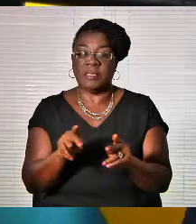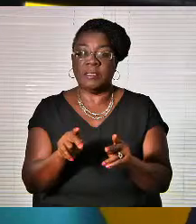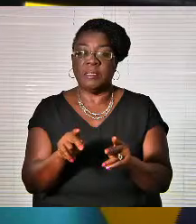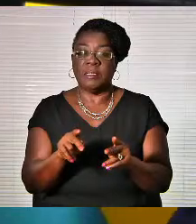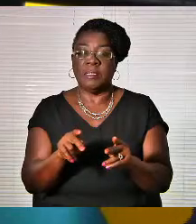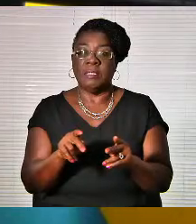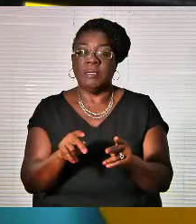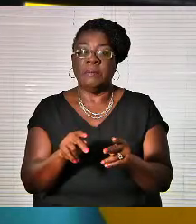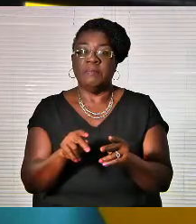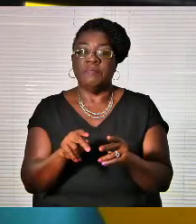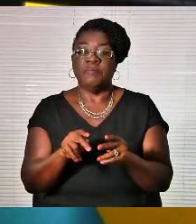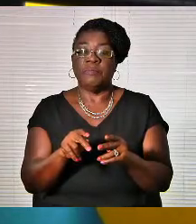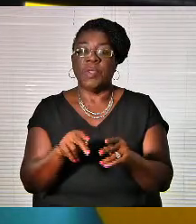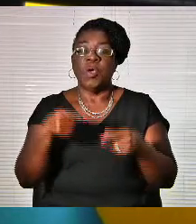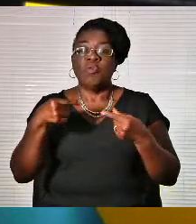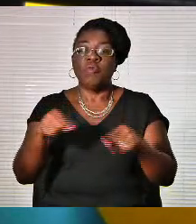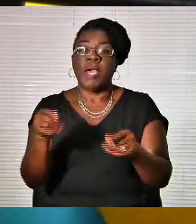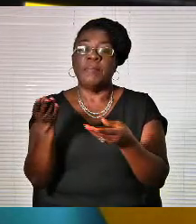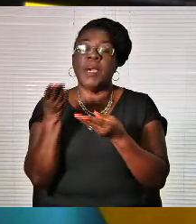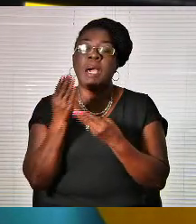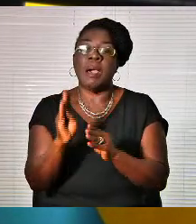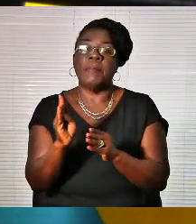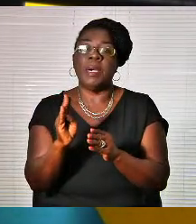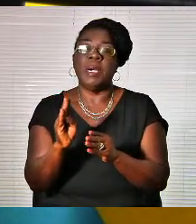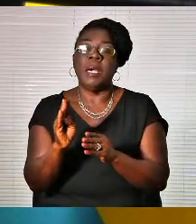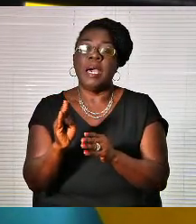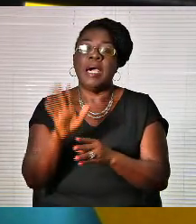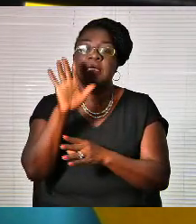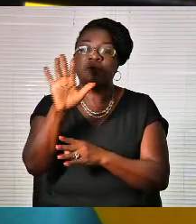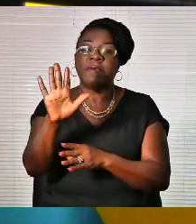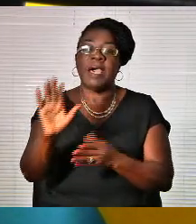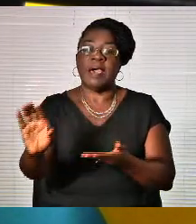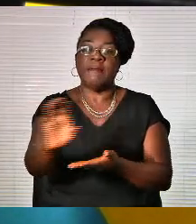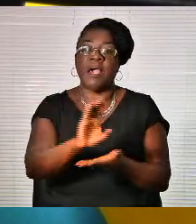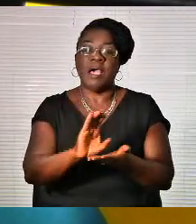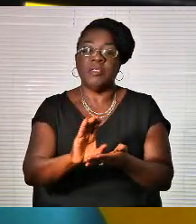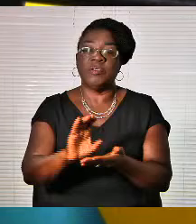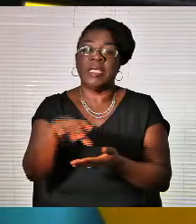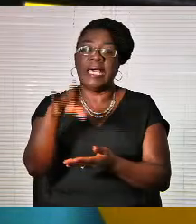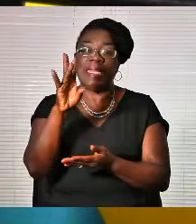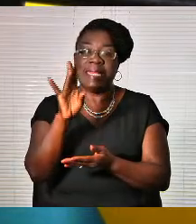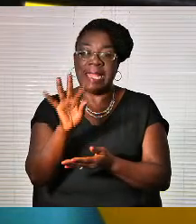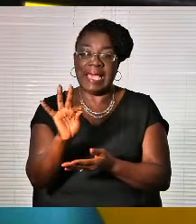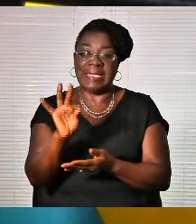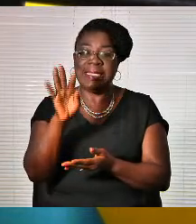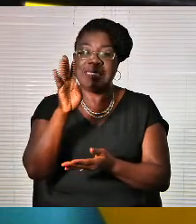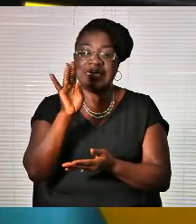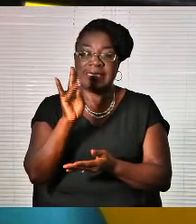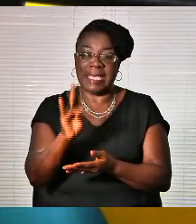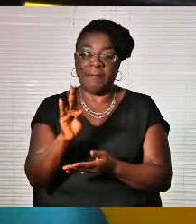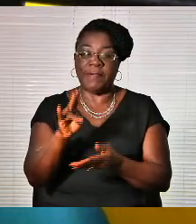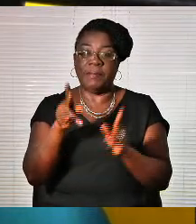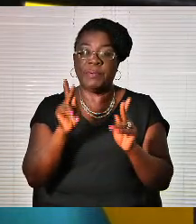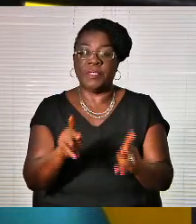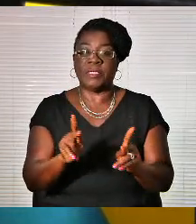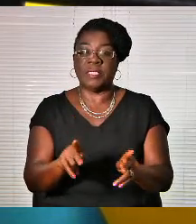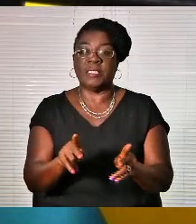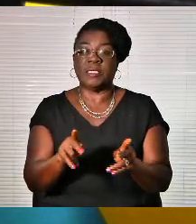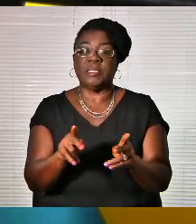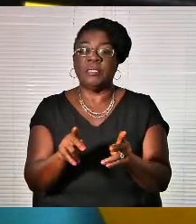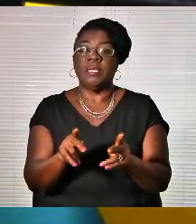Following New Providence, Grand Bahama has 597 cases. Abaco,